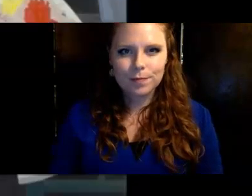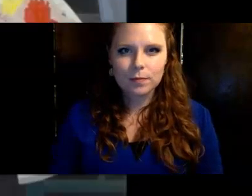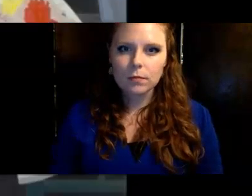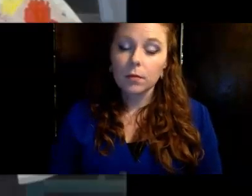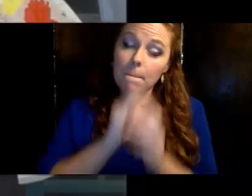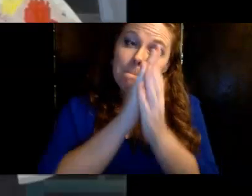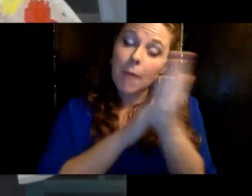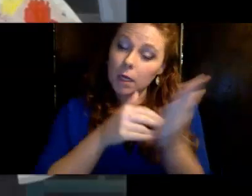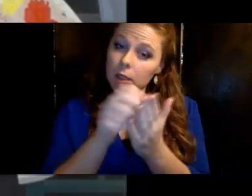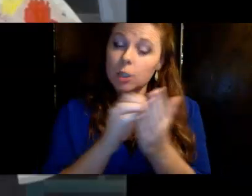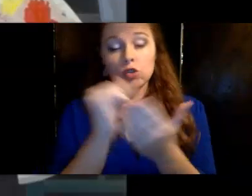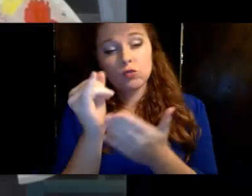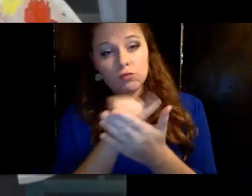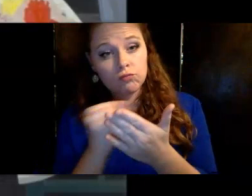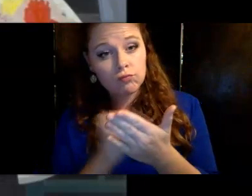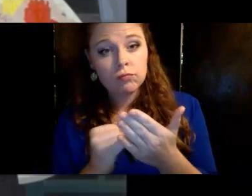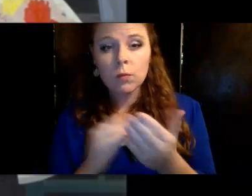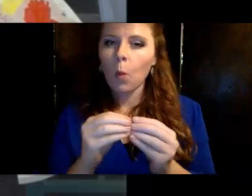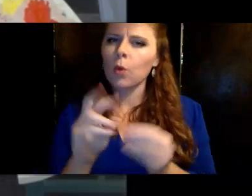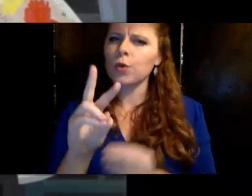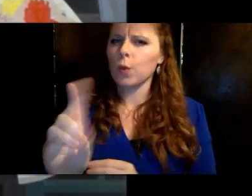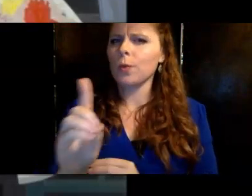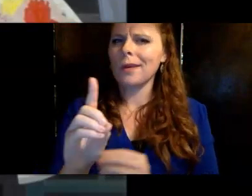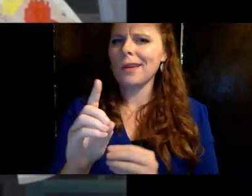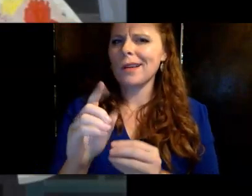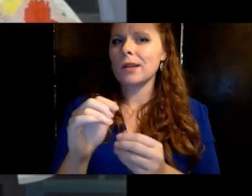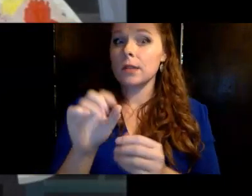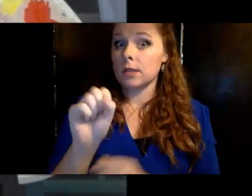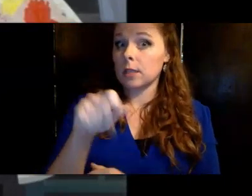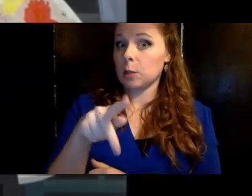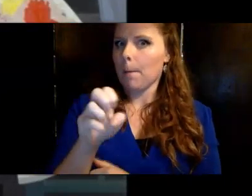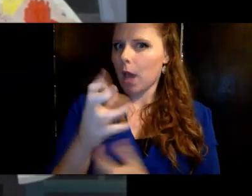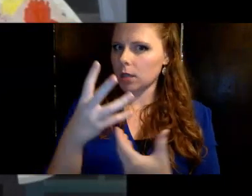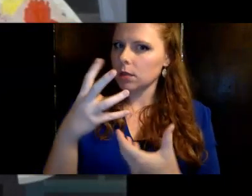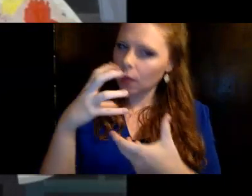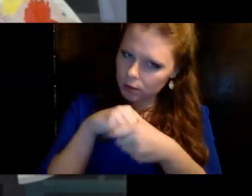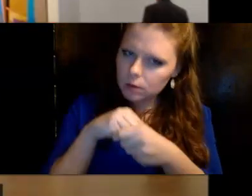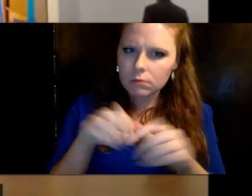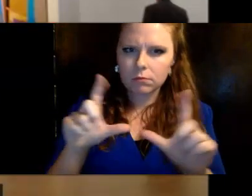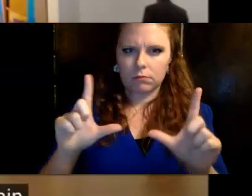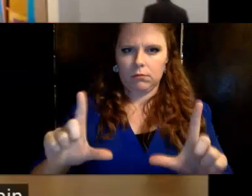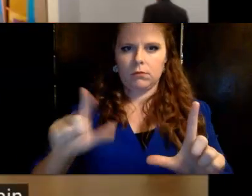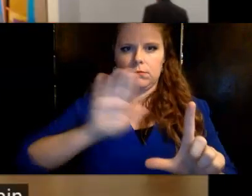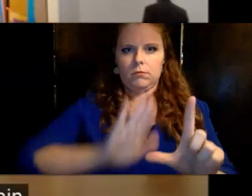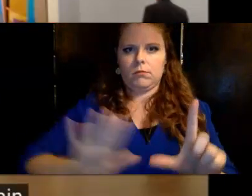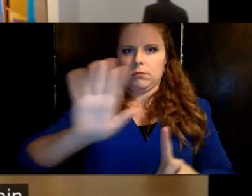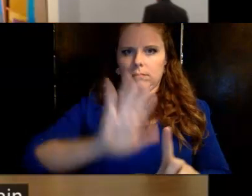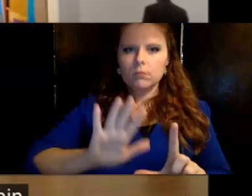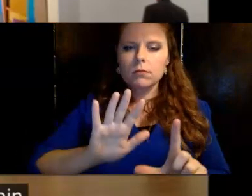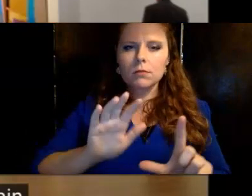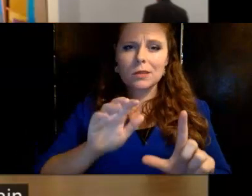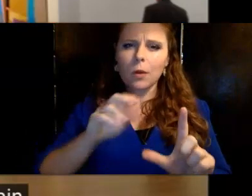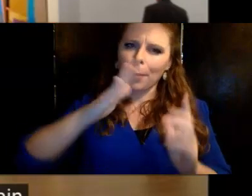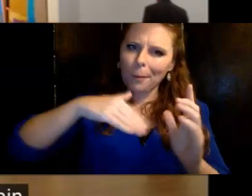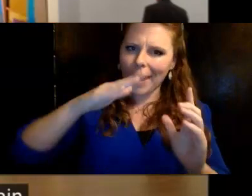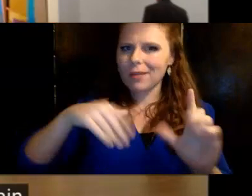In paintings, drawings, and other two-dimensional work, the space of an artwork is usually contained within the borders of the paper or